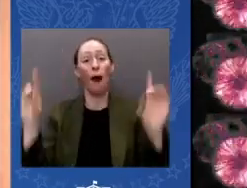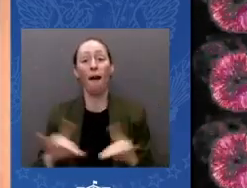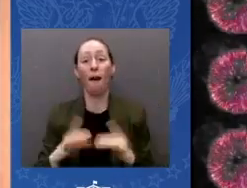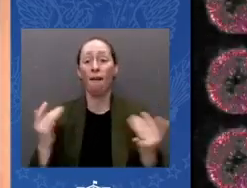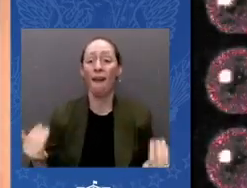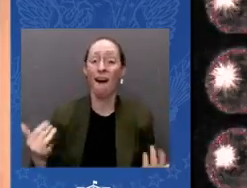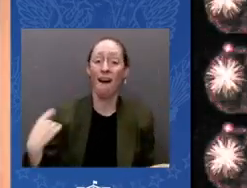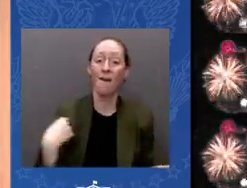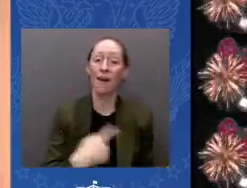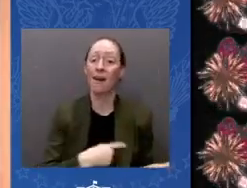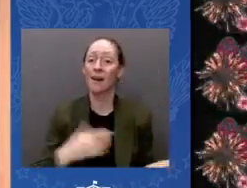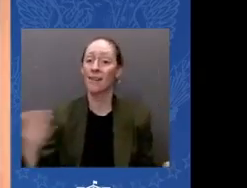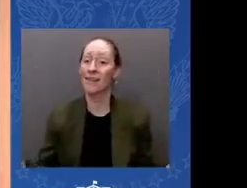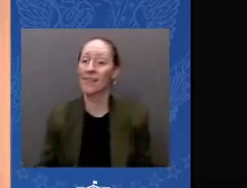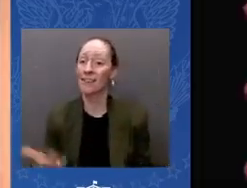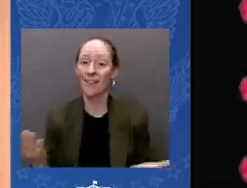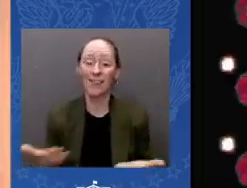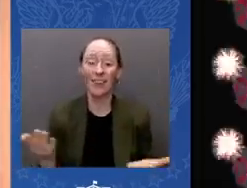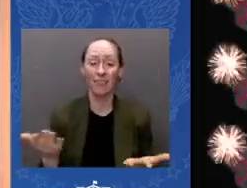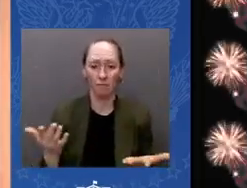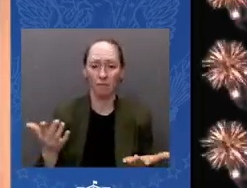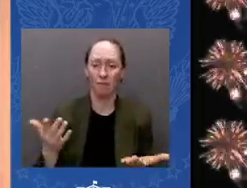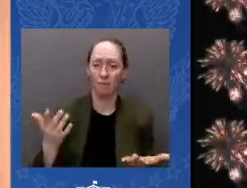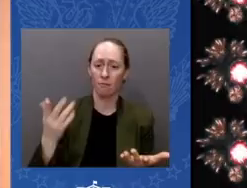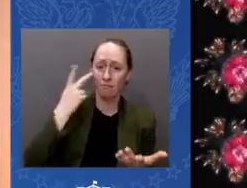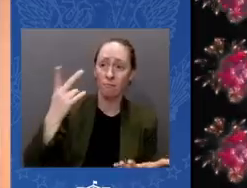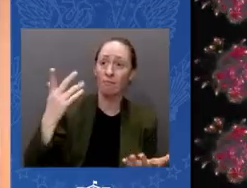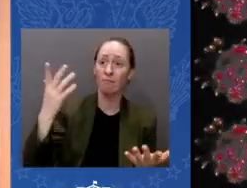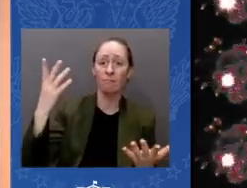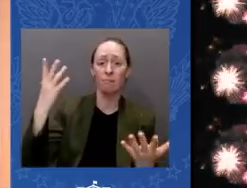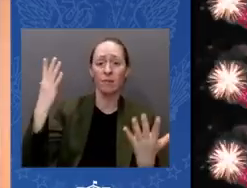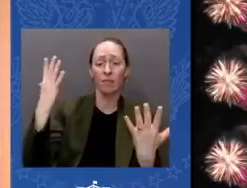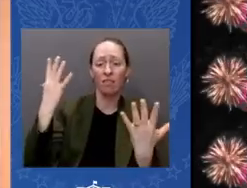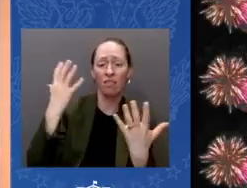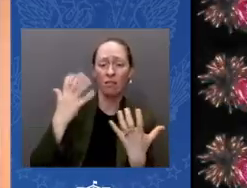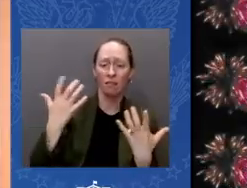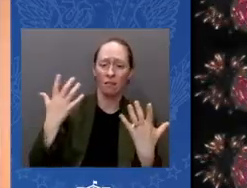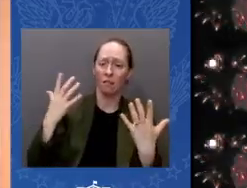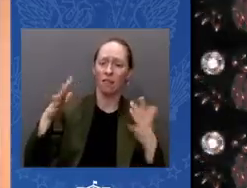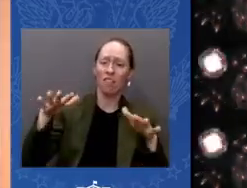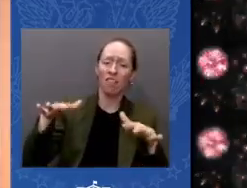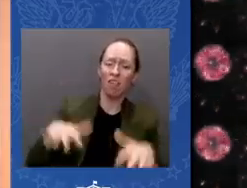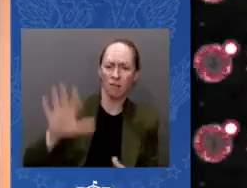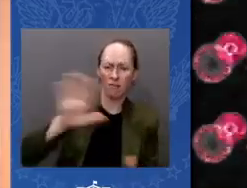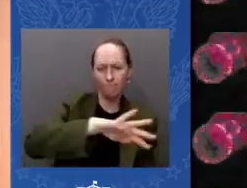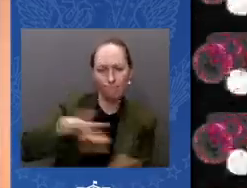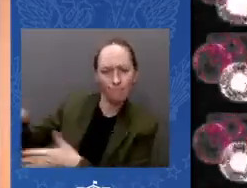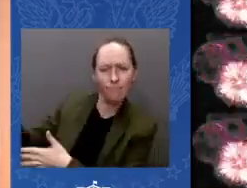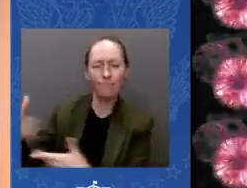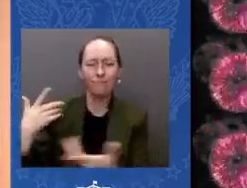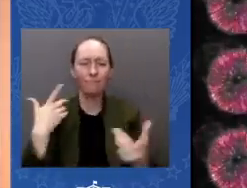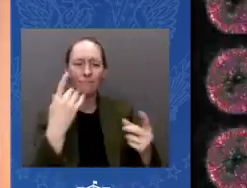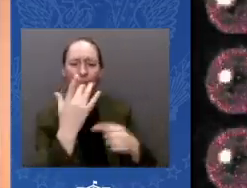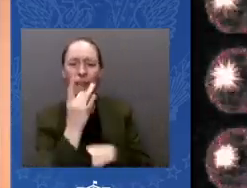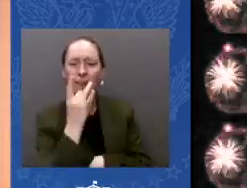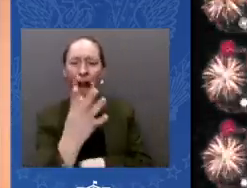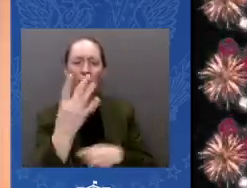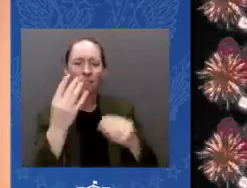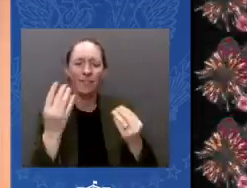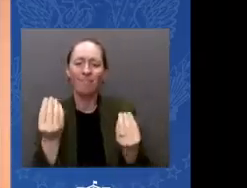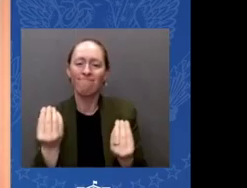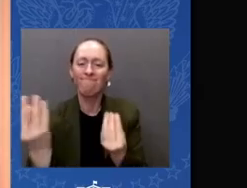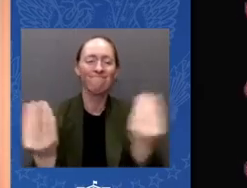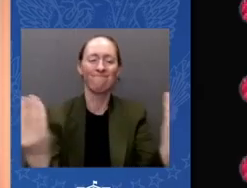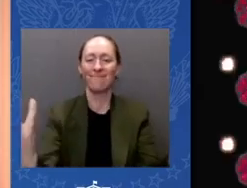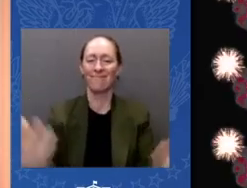light to the world. It's a choice. And we make that choice every day. It's true in our lives and in the life of this